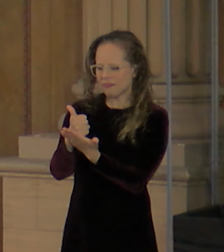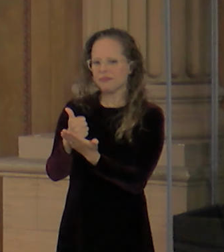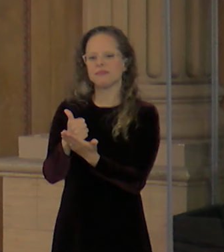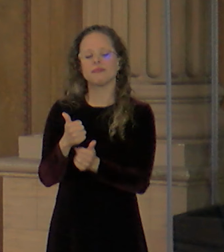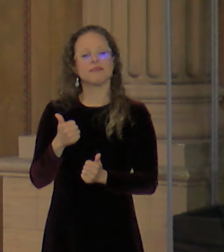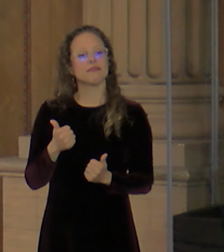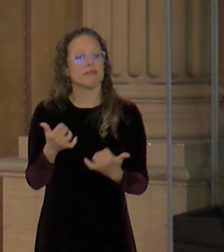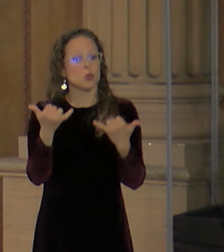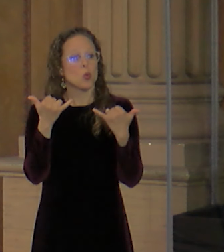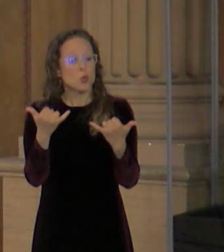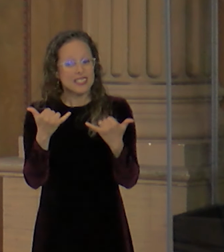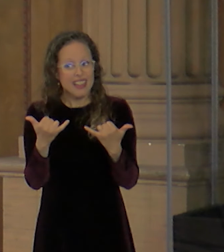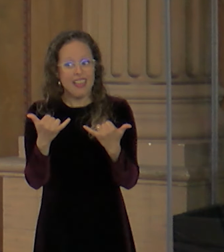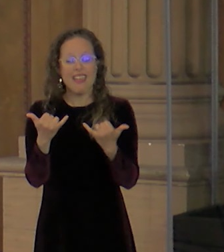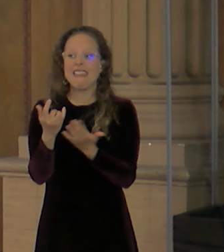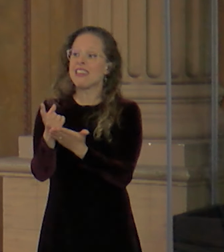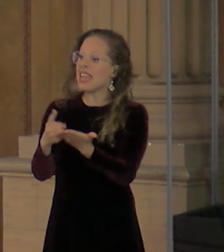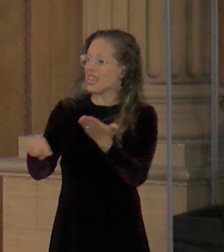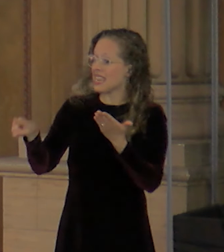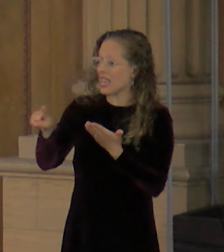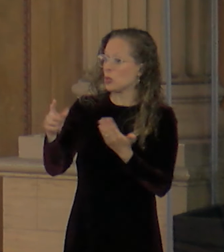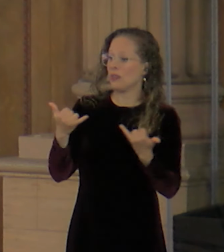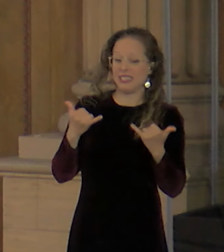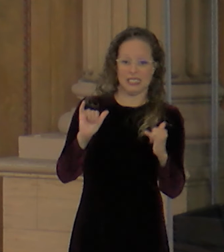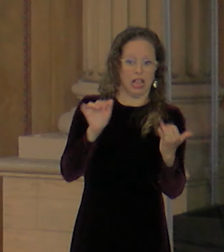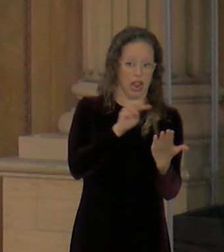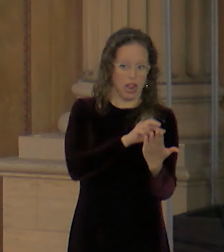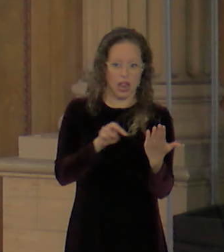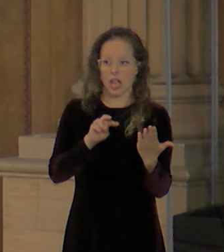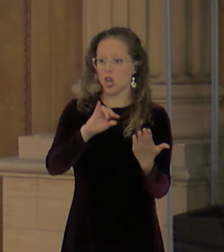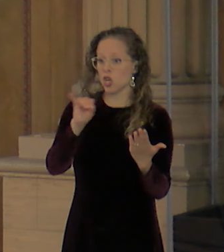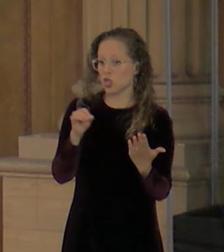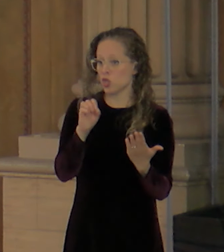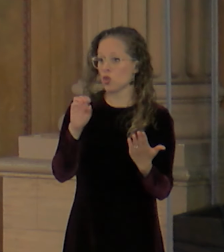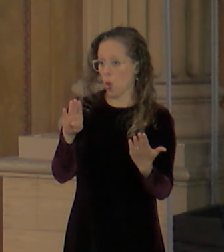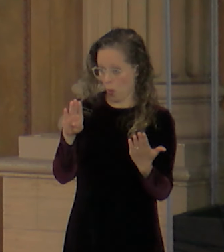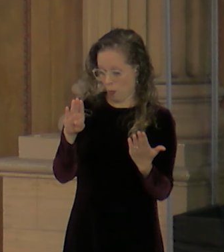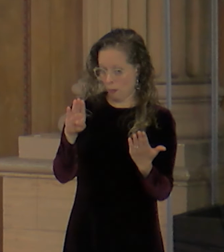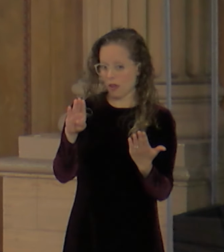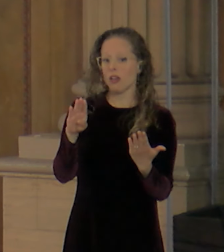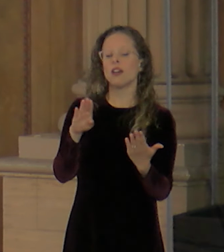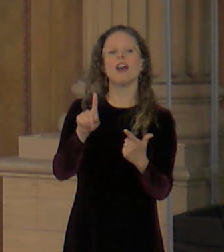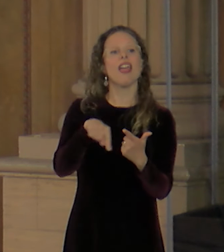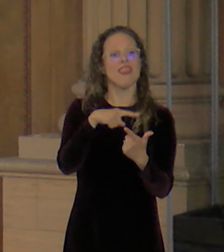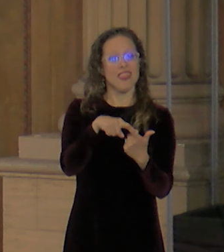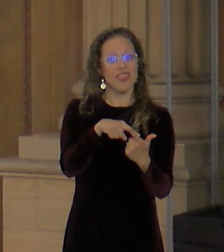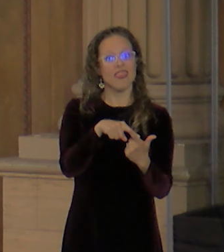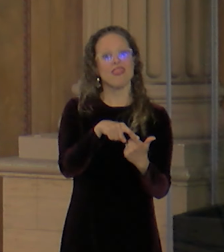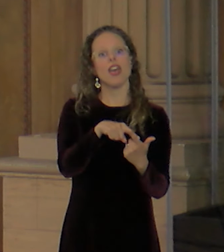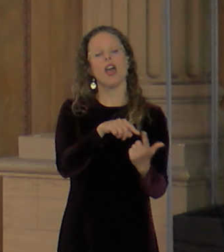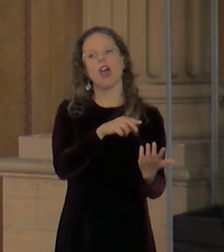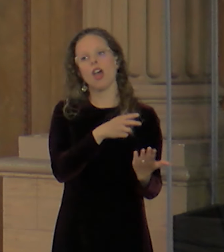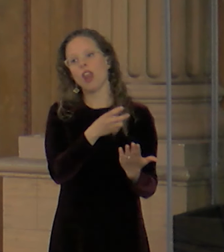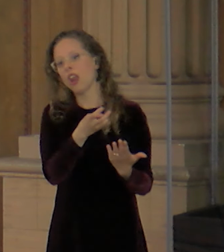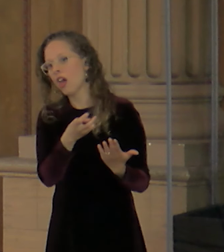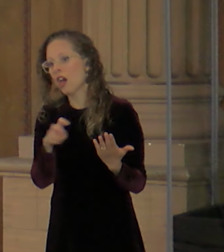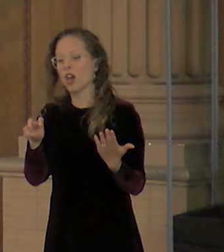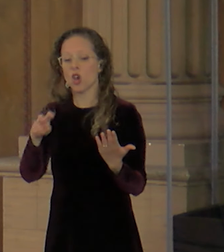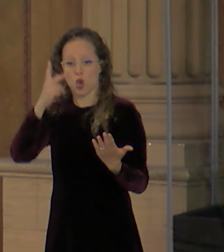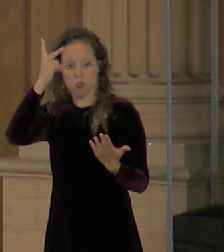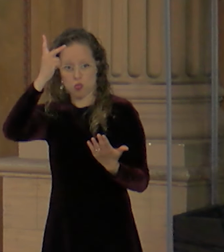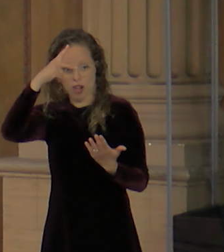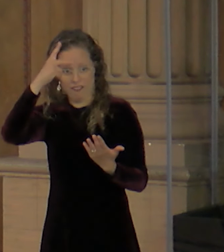So we will be spending today and next week in the book of Job, and then the plan is to do some topics in Proverbs throughout the summer, followed by